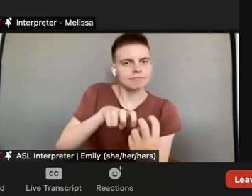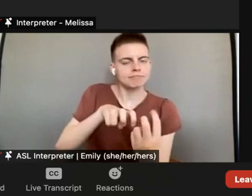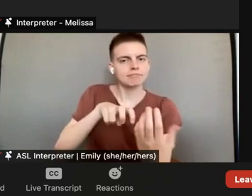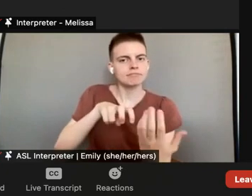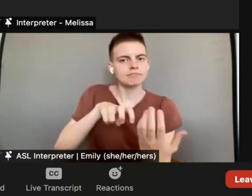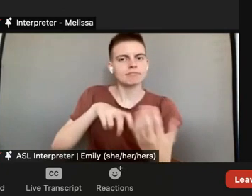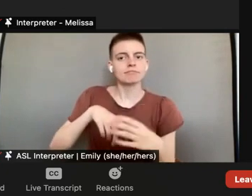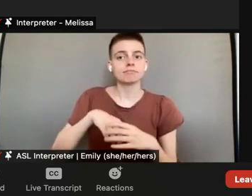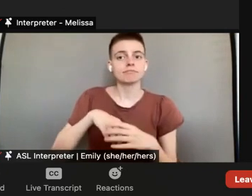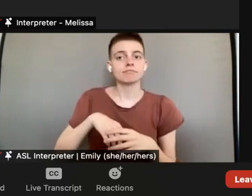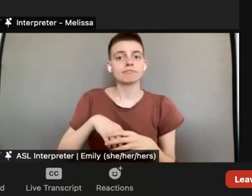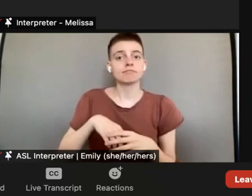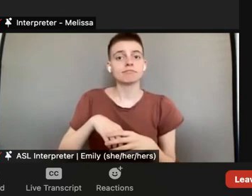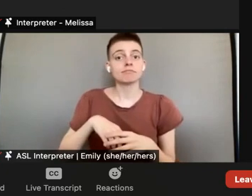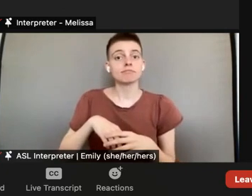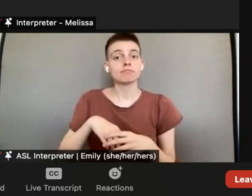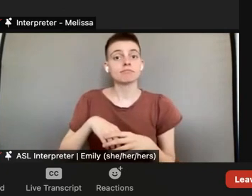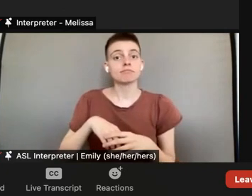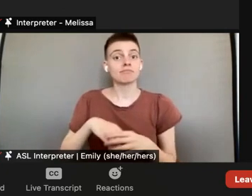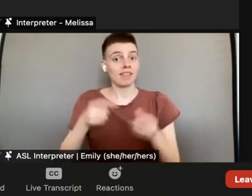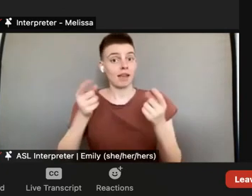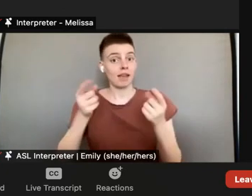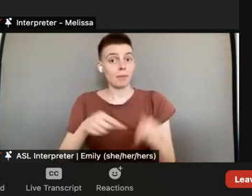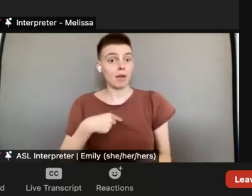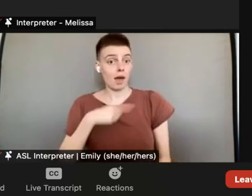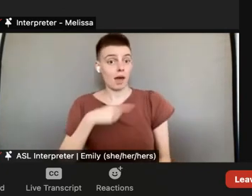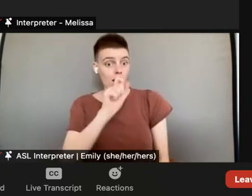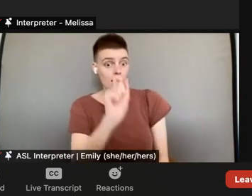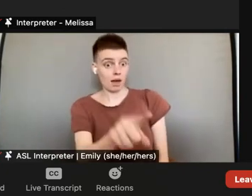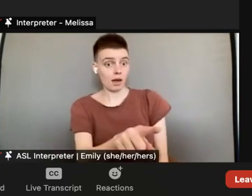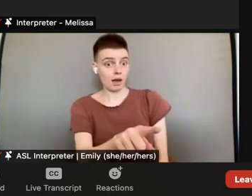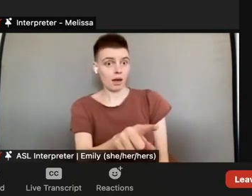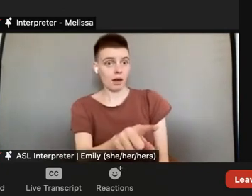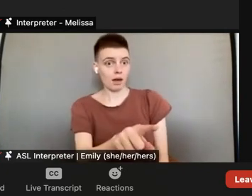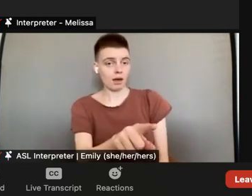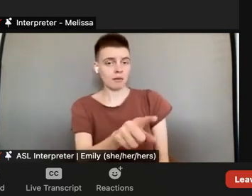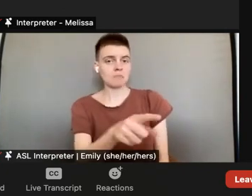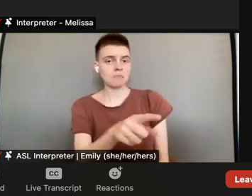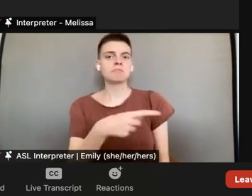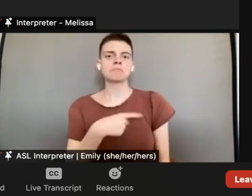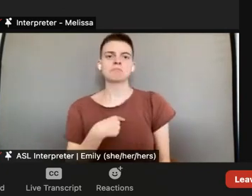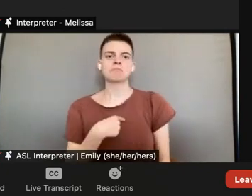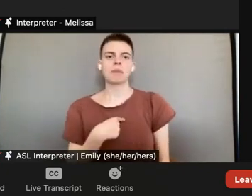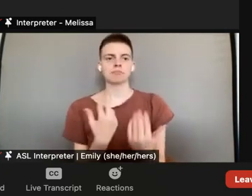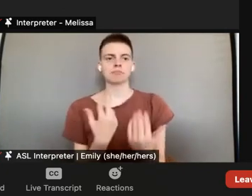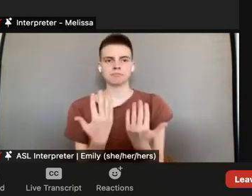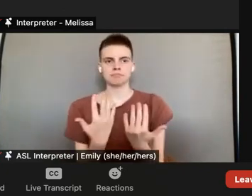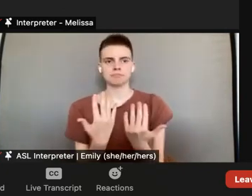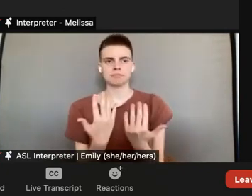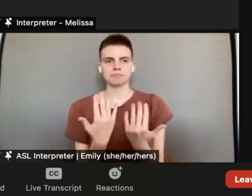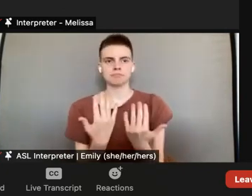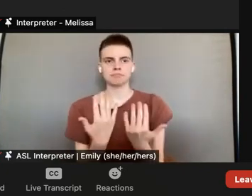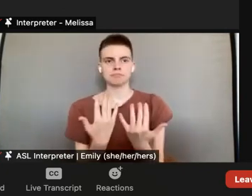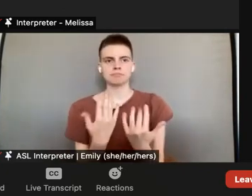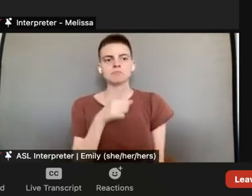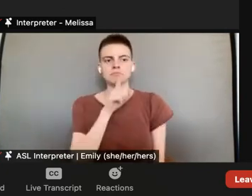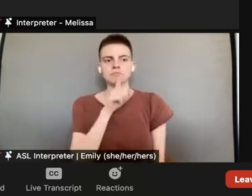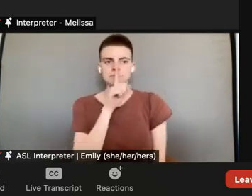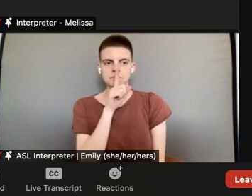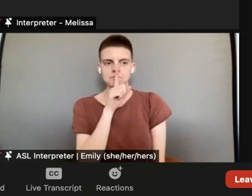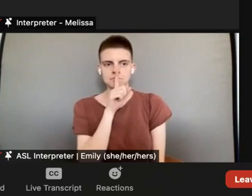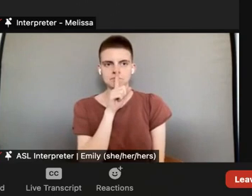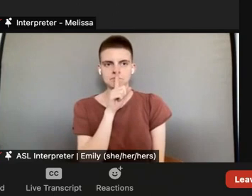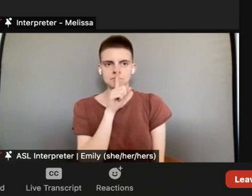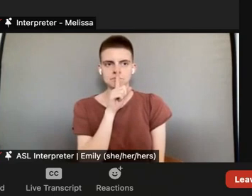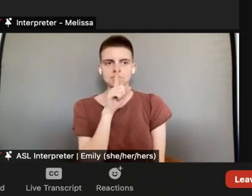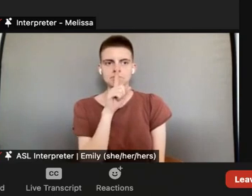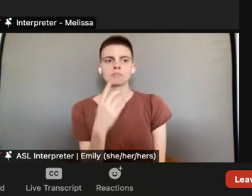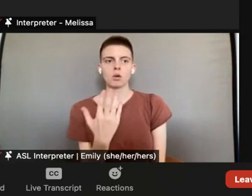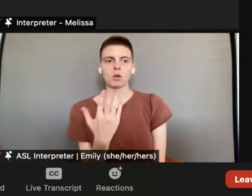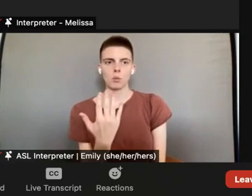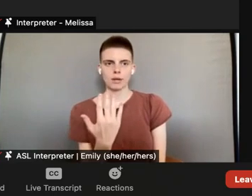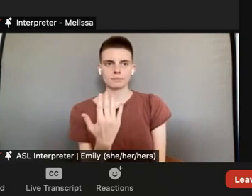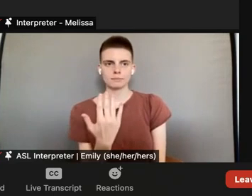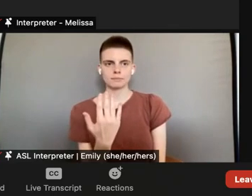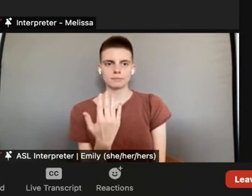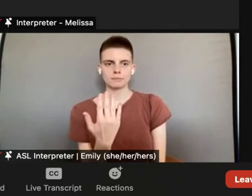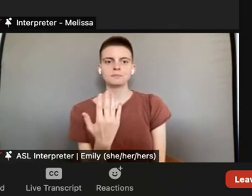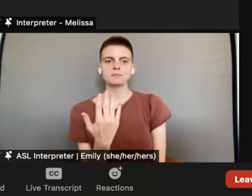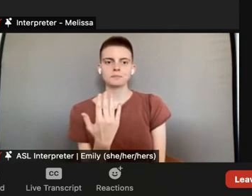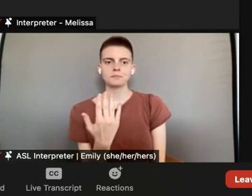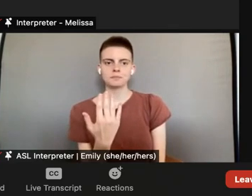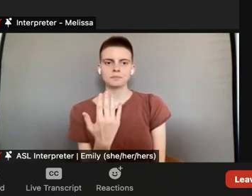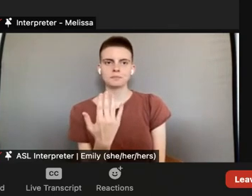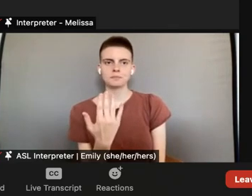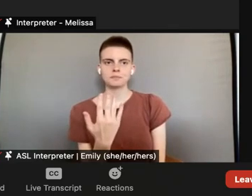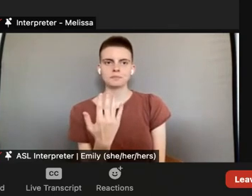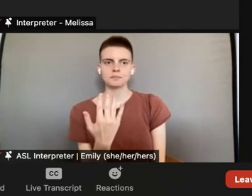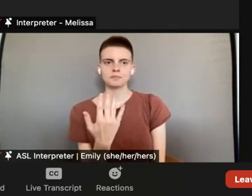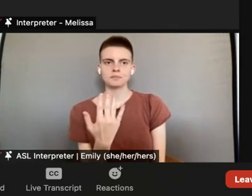I ask a child something, I wait, and I wait, and I wait, and I wait some more.